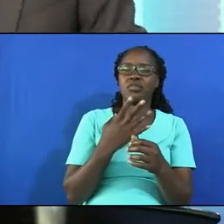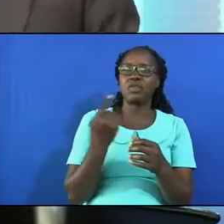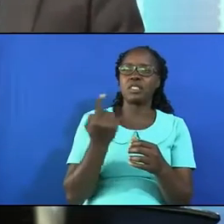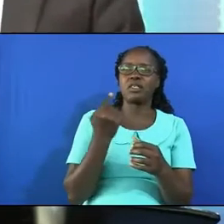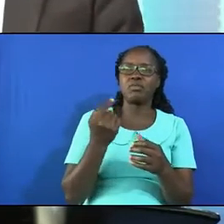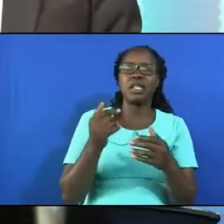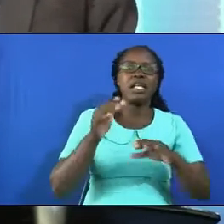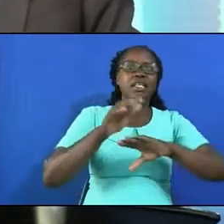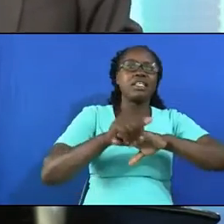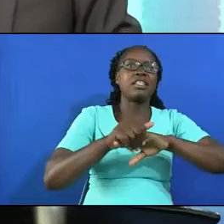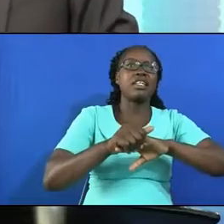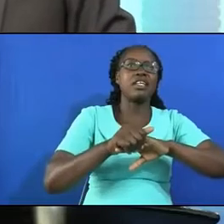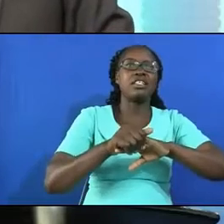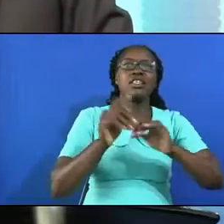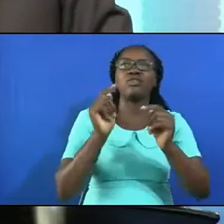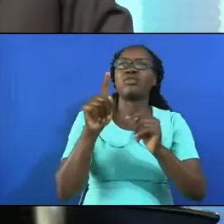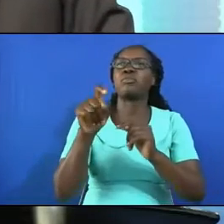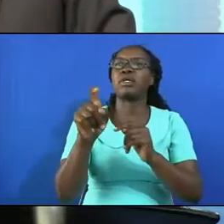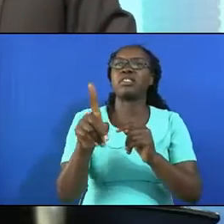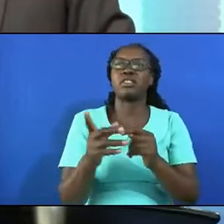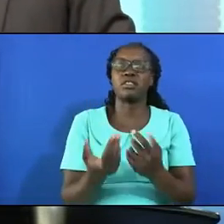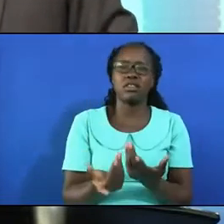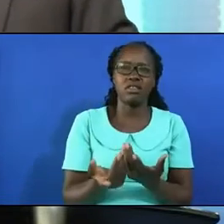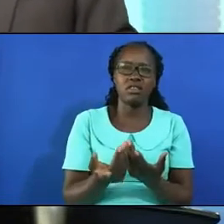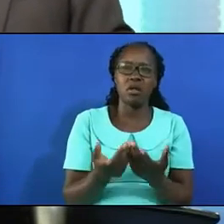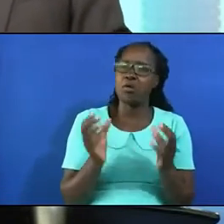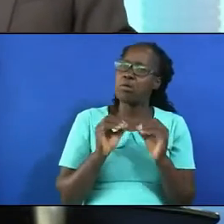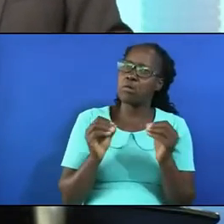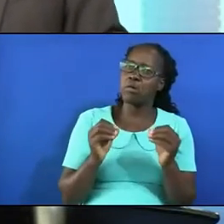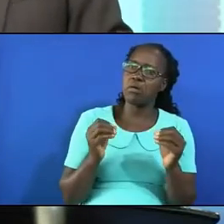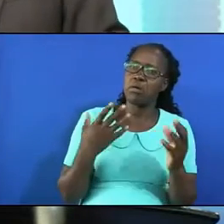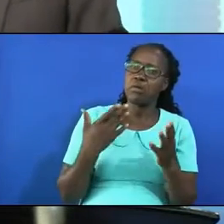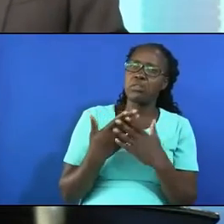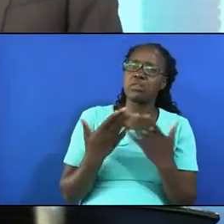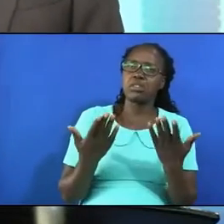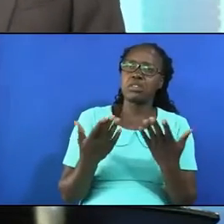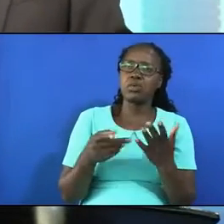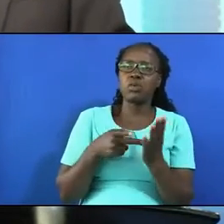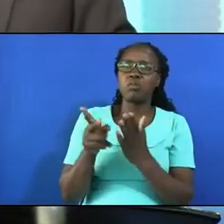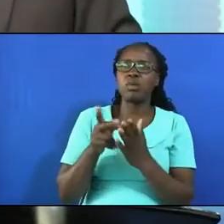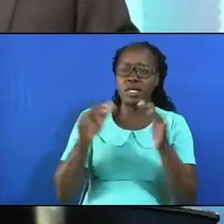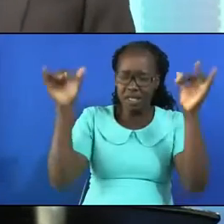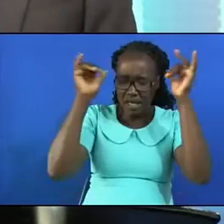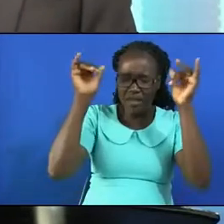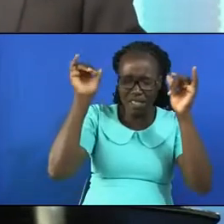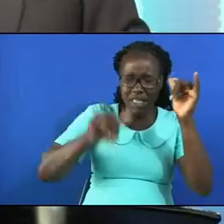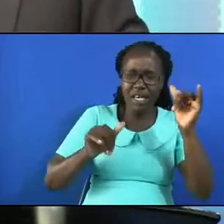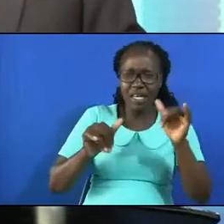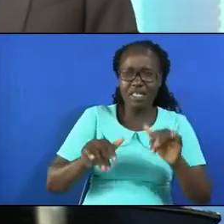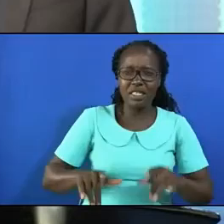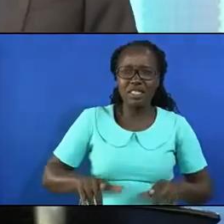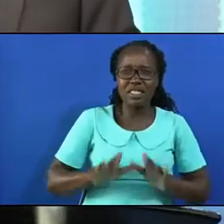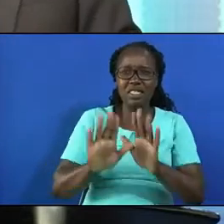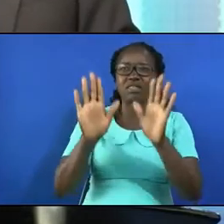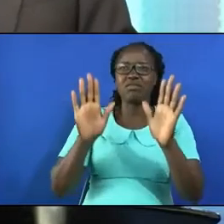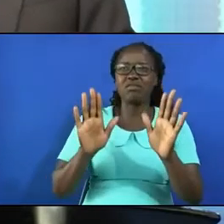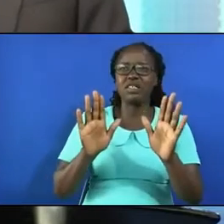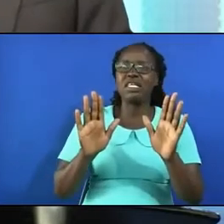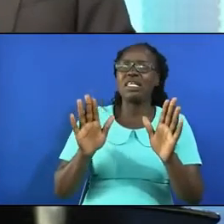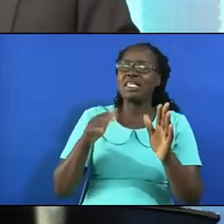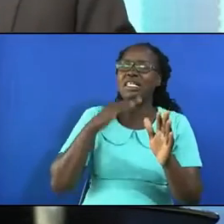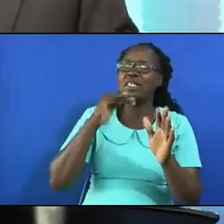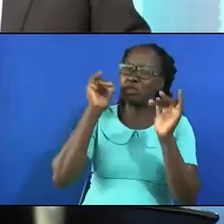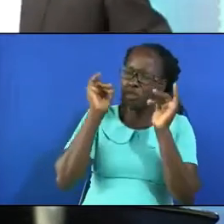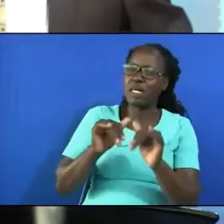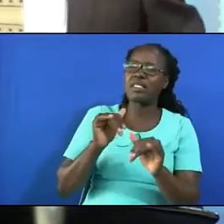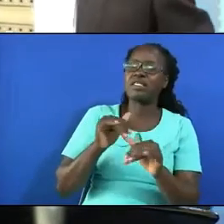themselves to the pests. Oh, since we paid dowry, you can't leave. Even though your spouse died, you have to